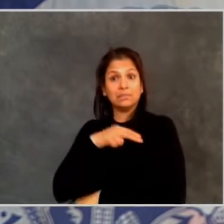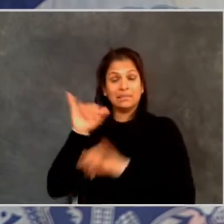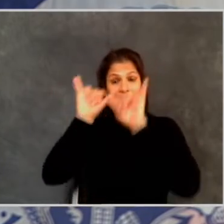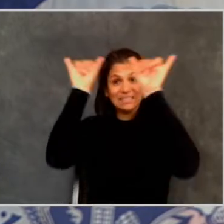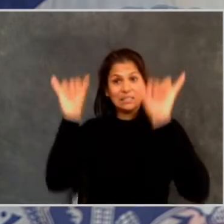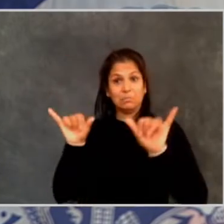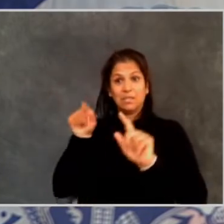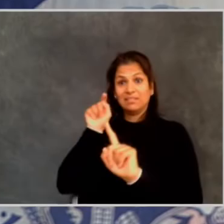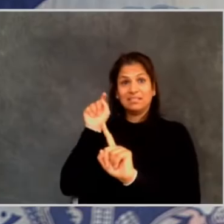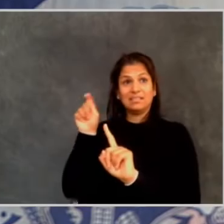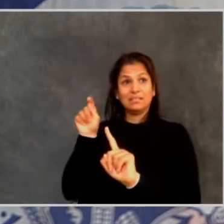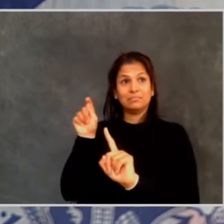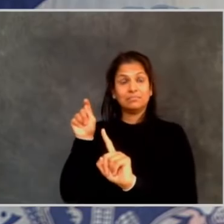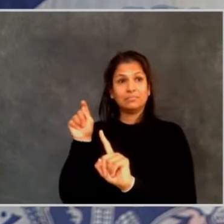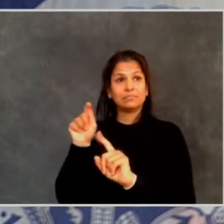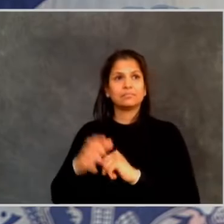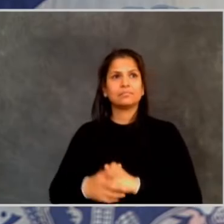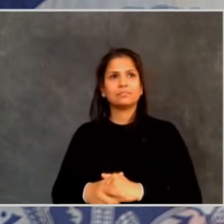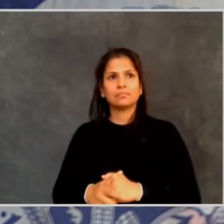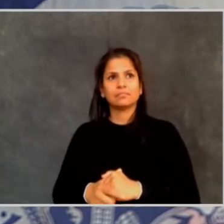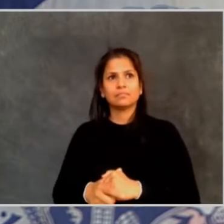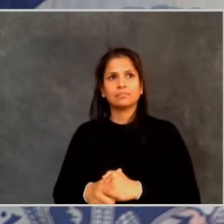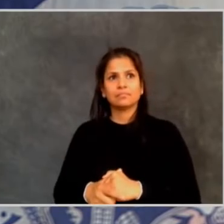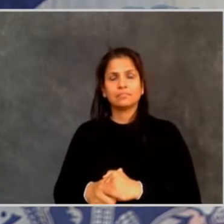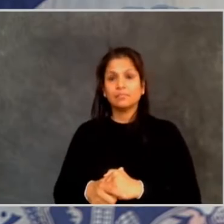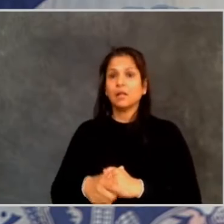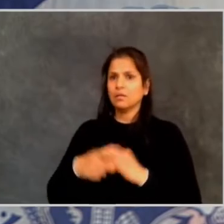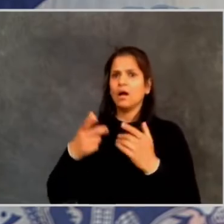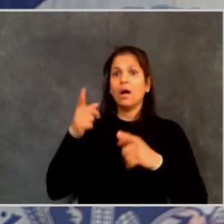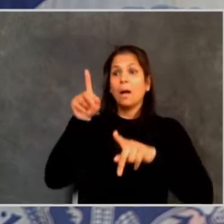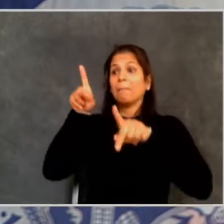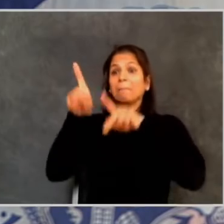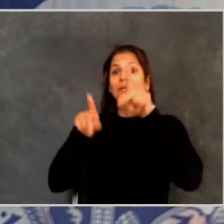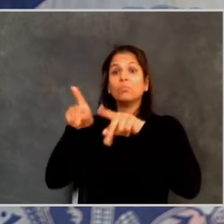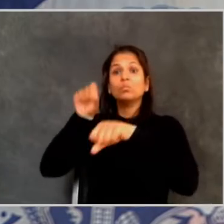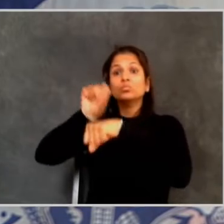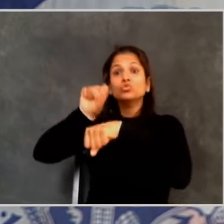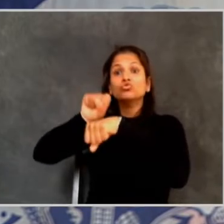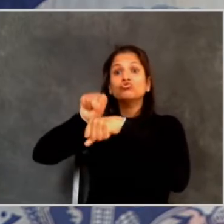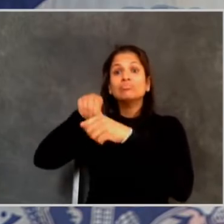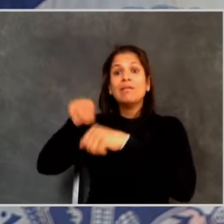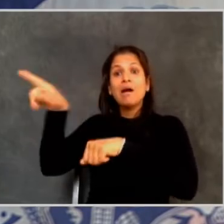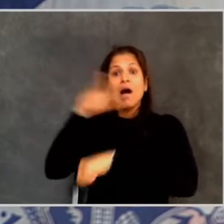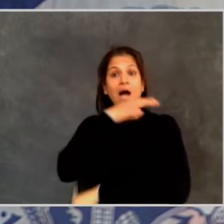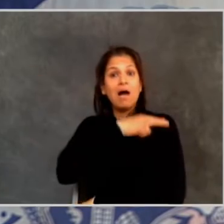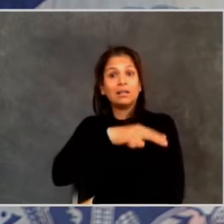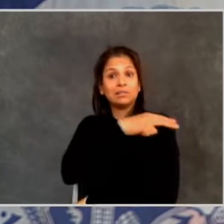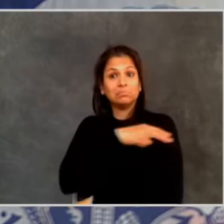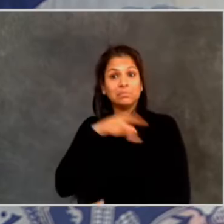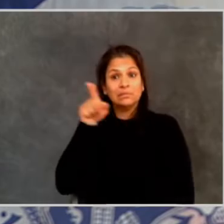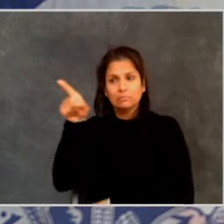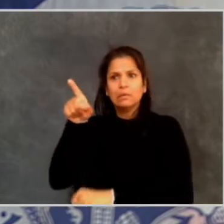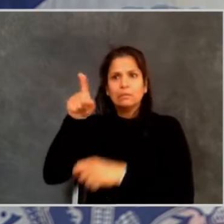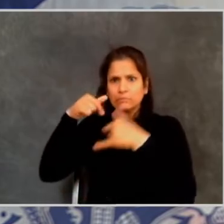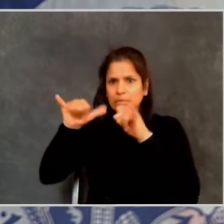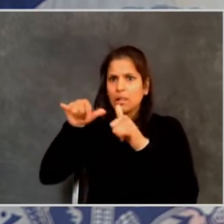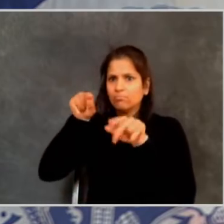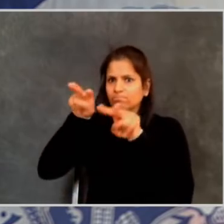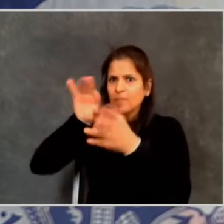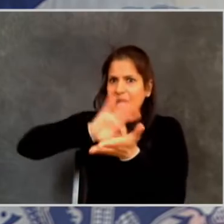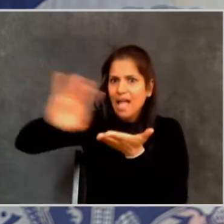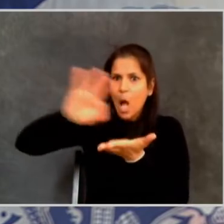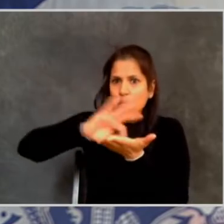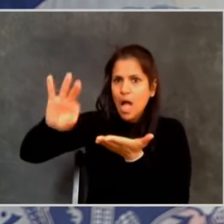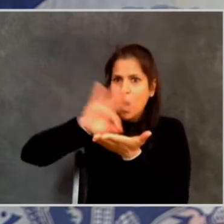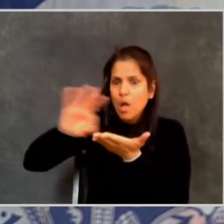bit uneven for that reason. Also, the improvement we've seen is only over a few days. So I think the word stabilization